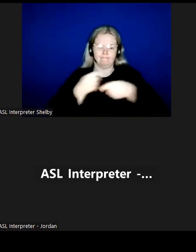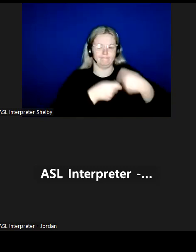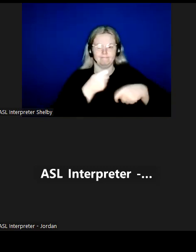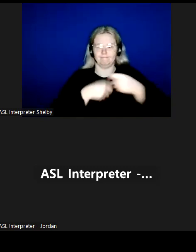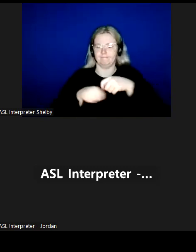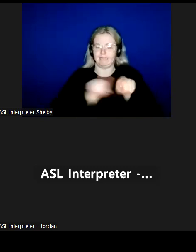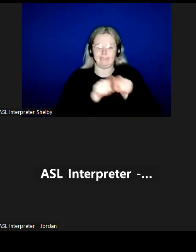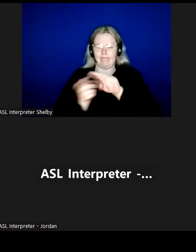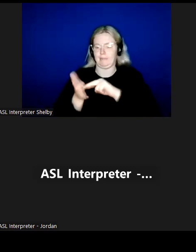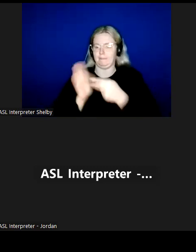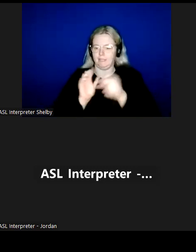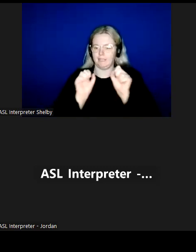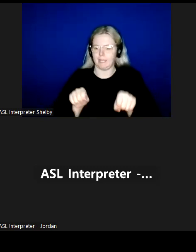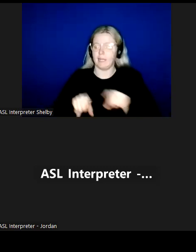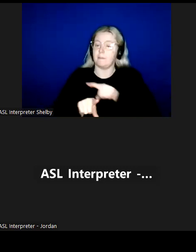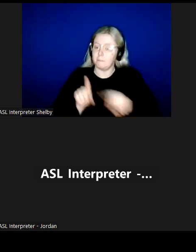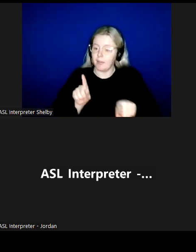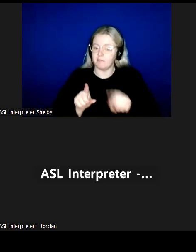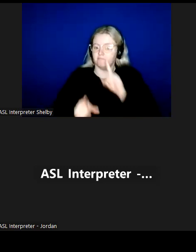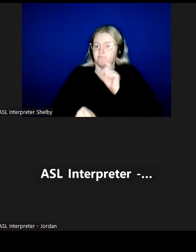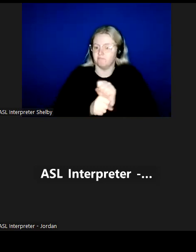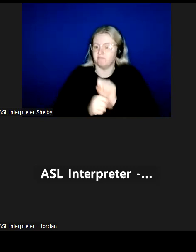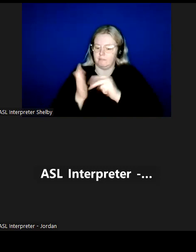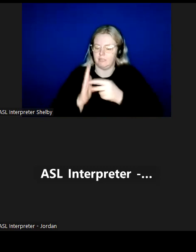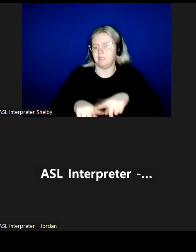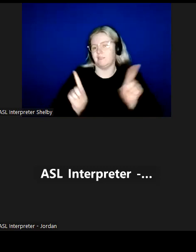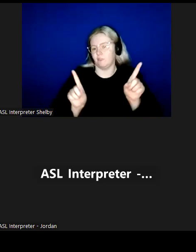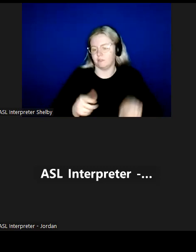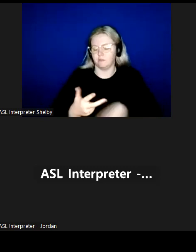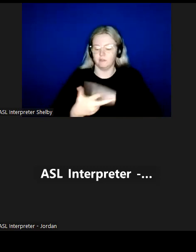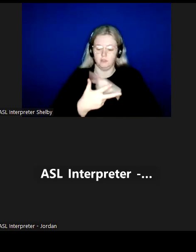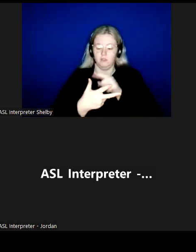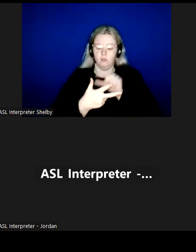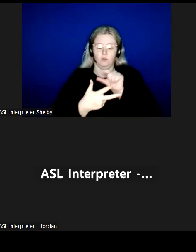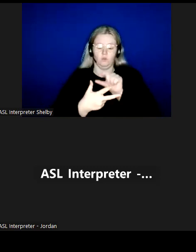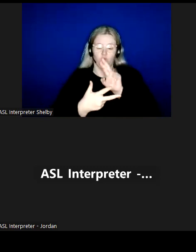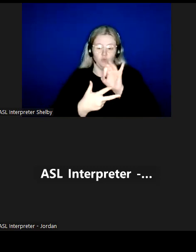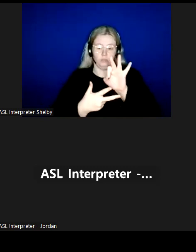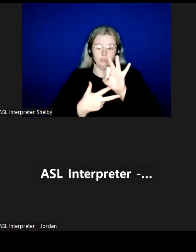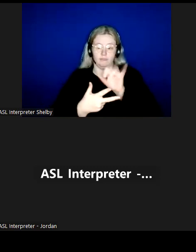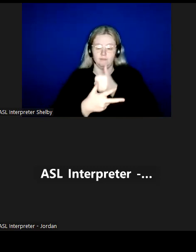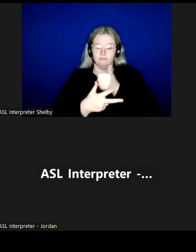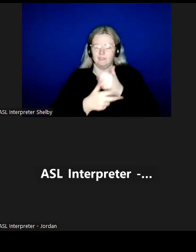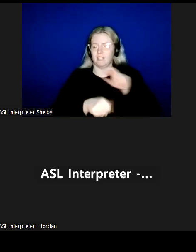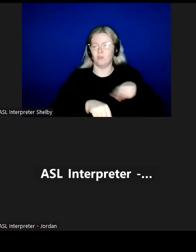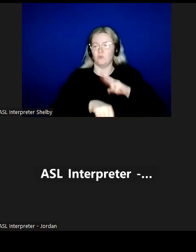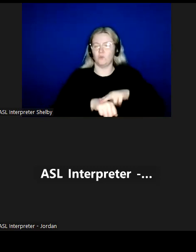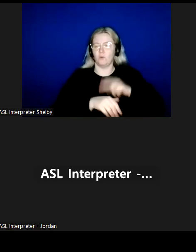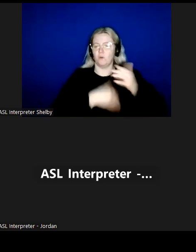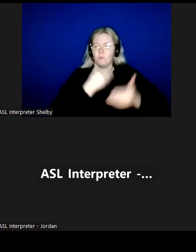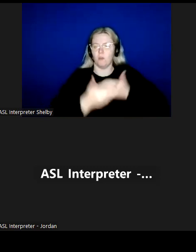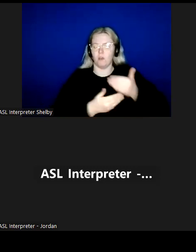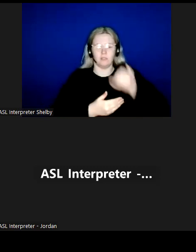However, they do have different meanings. So grief is the normal process of reacting to a